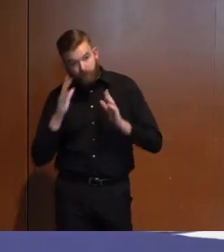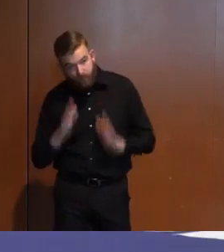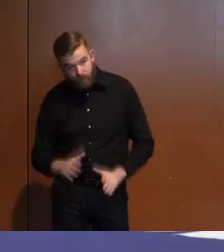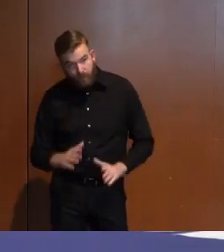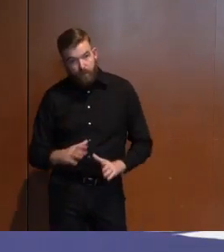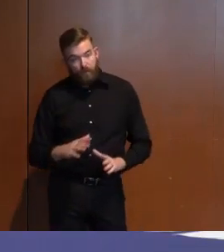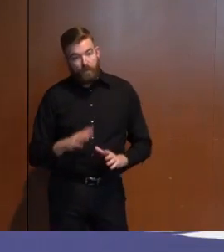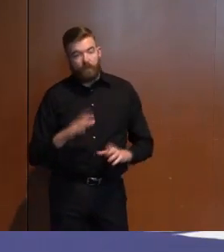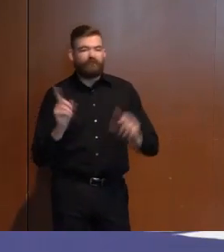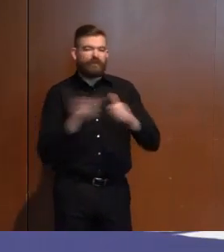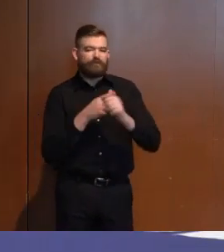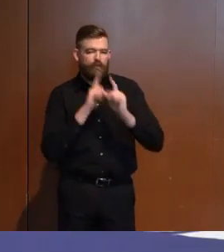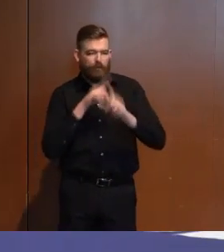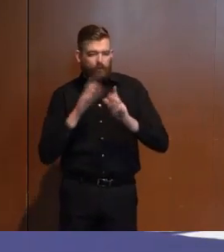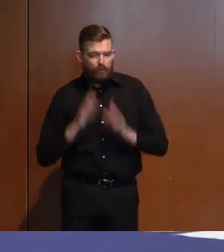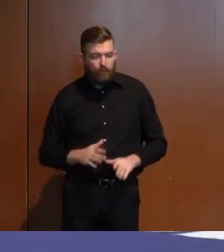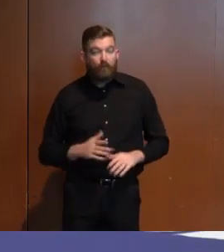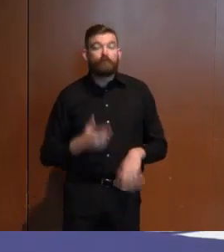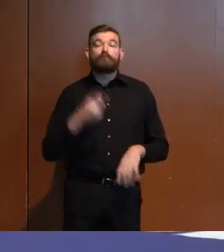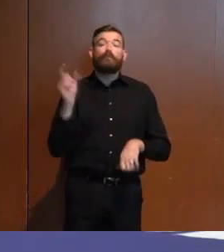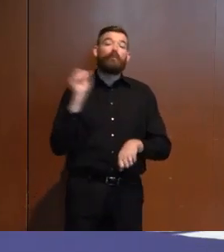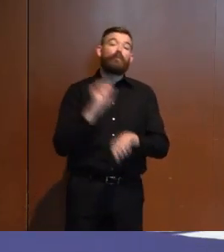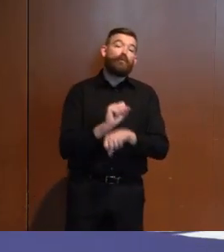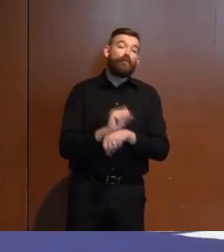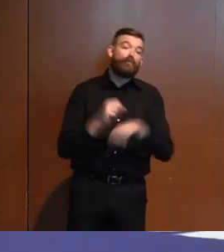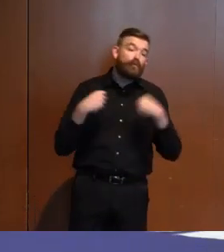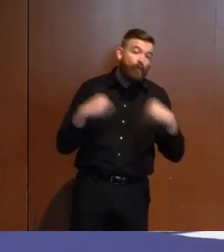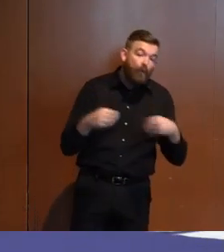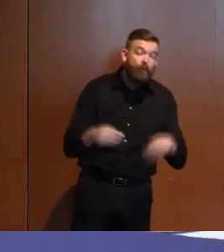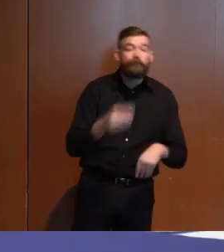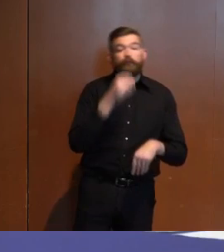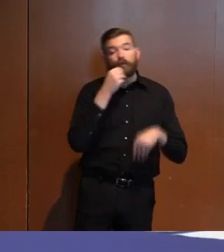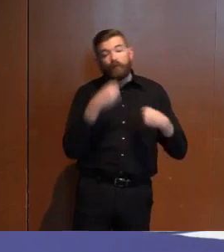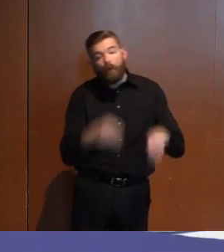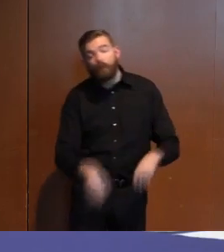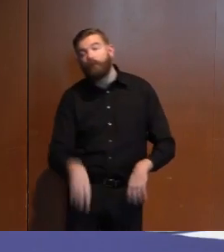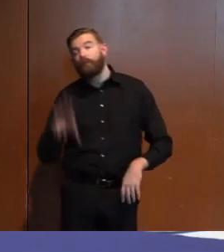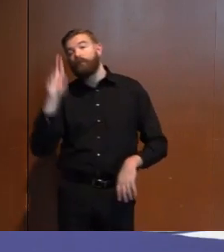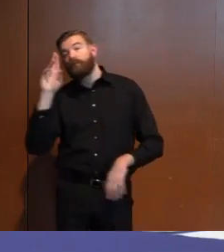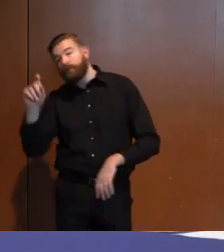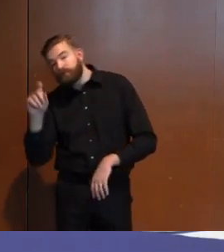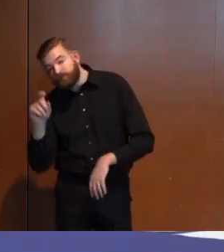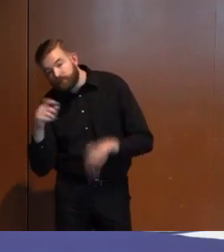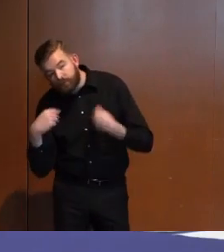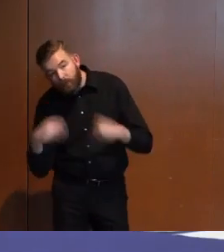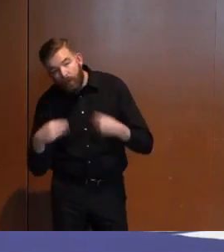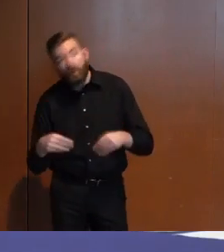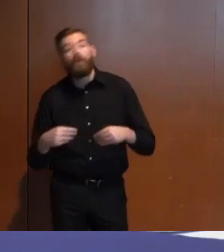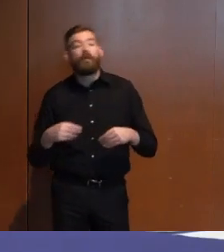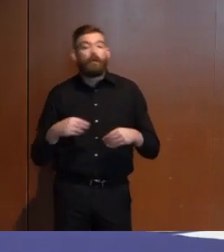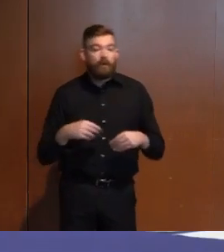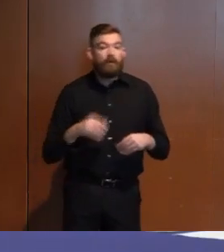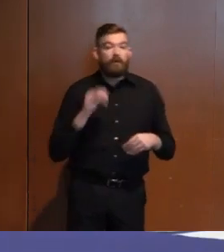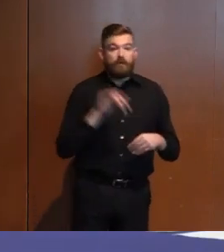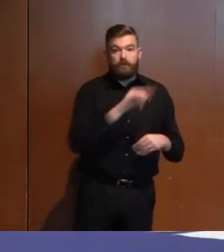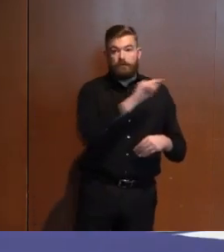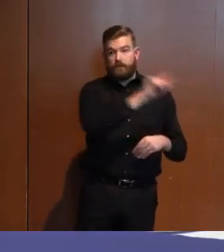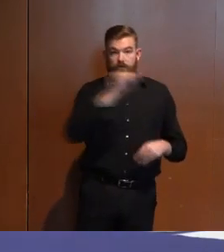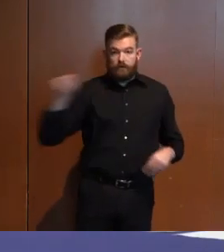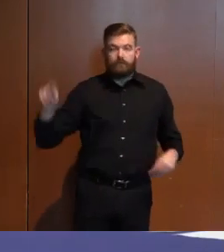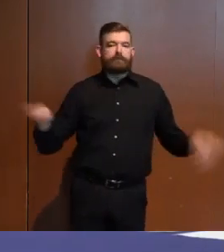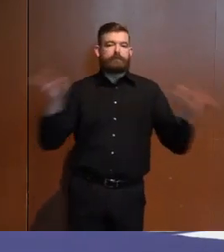least considered for part of this, but we'll owe guidance to you all as to exactly what that means. It's part of the reason why we're giving ourselves a